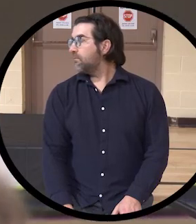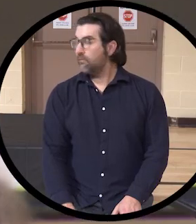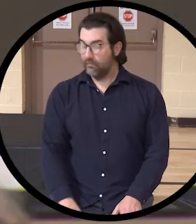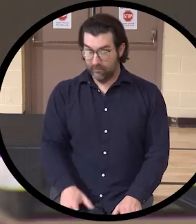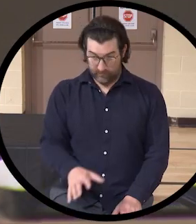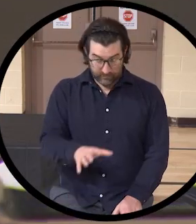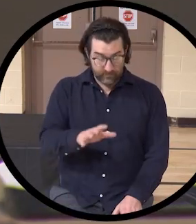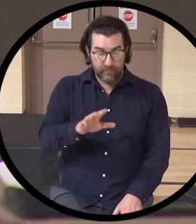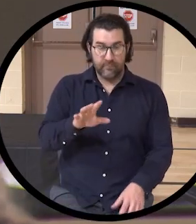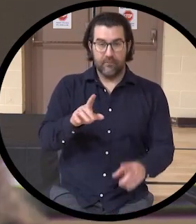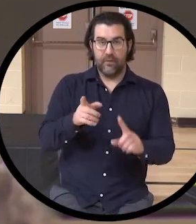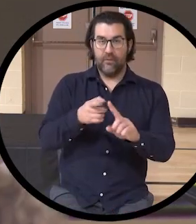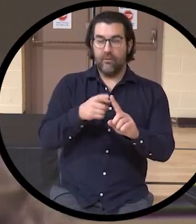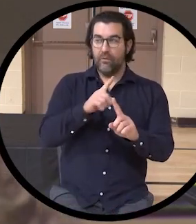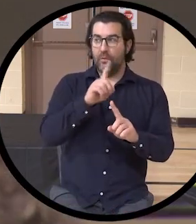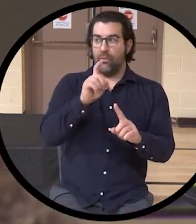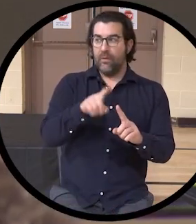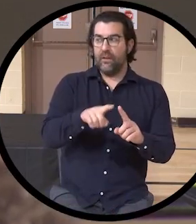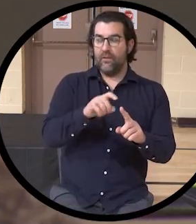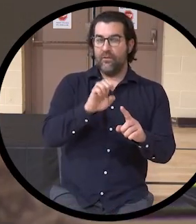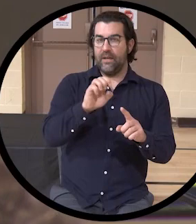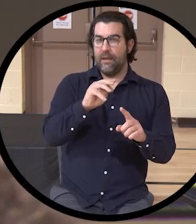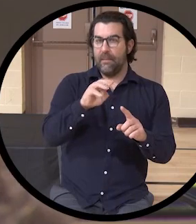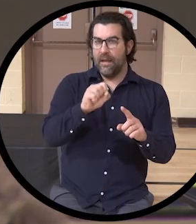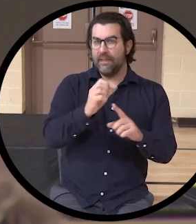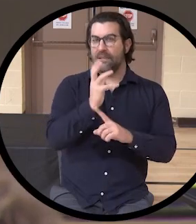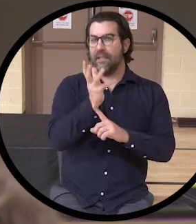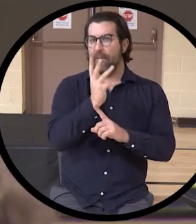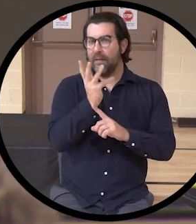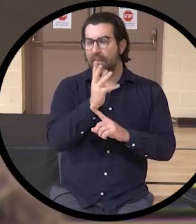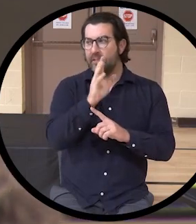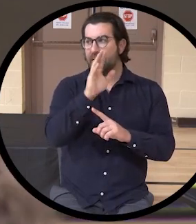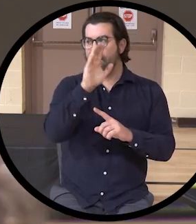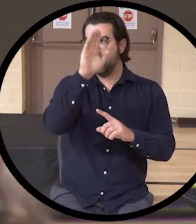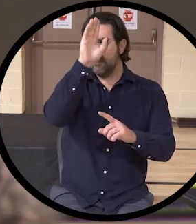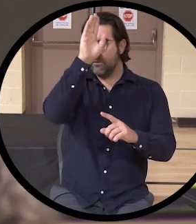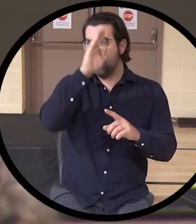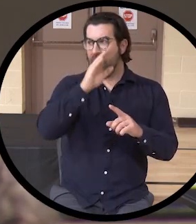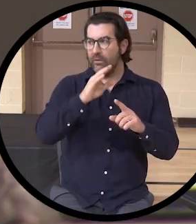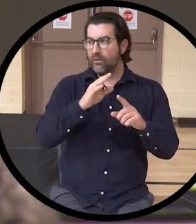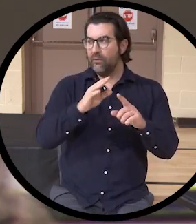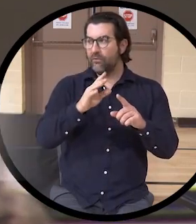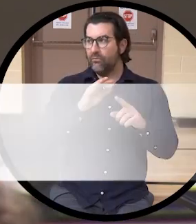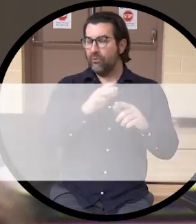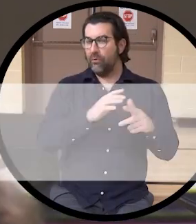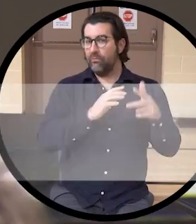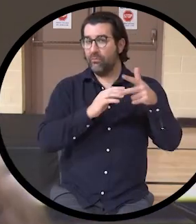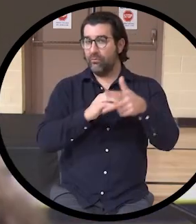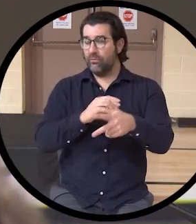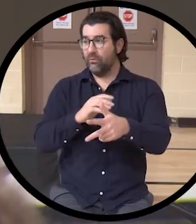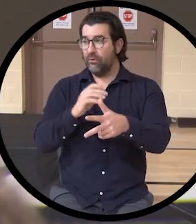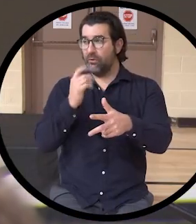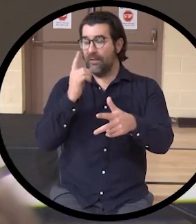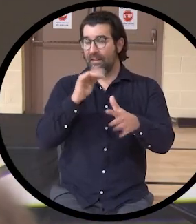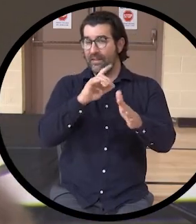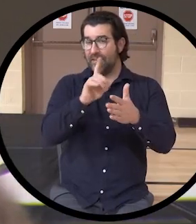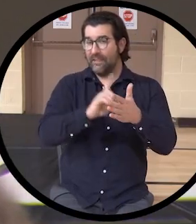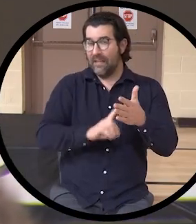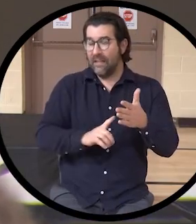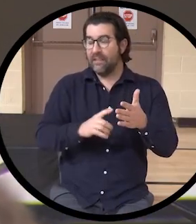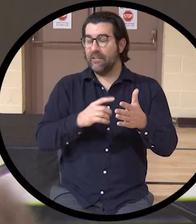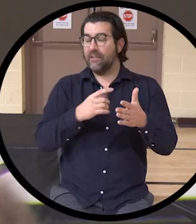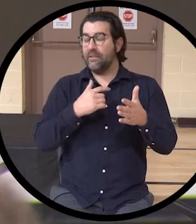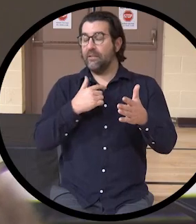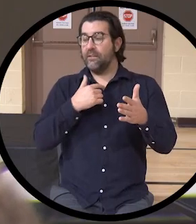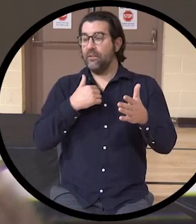with the slots for like the EMS accommodation, that was initially a pilot of that design, and we did